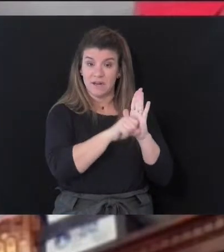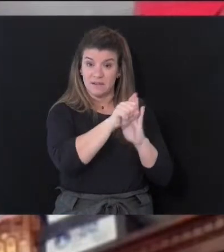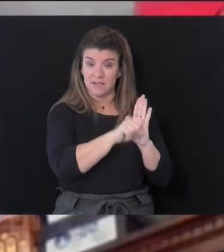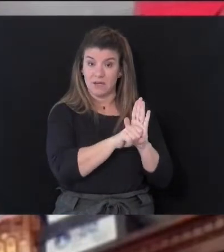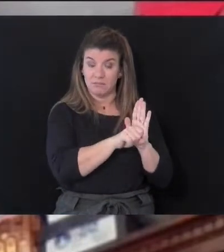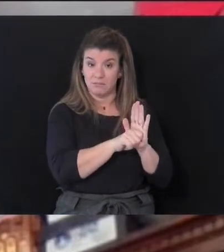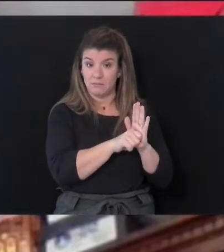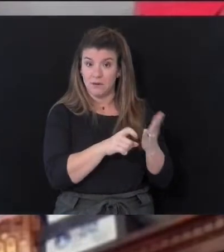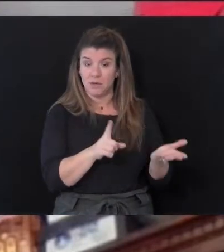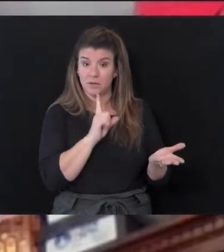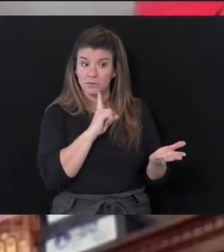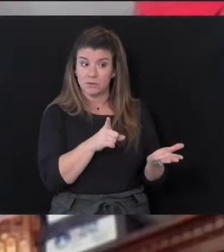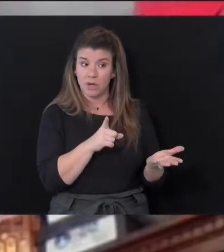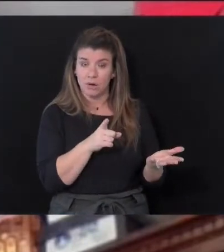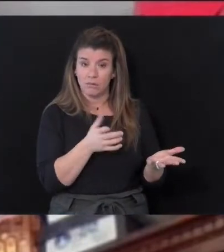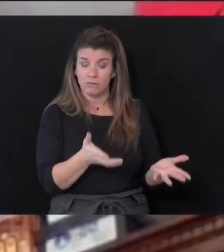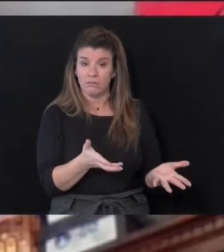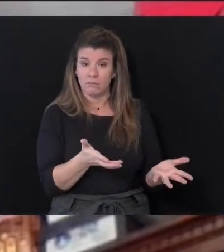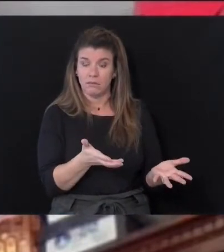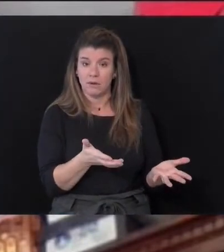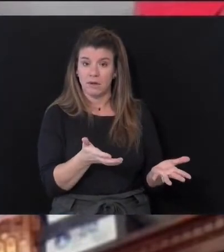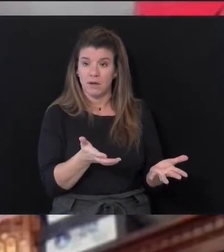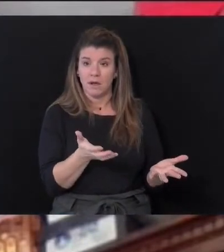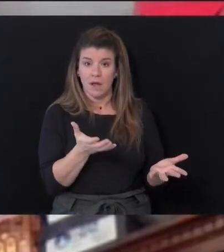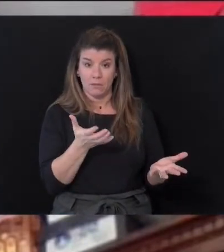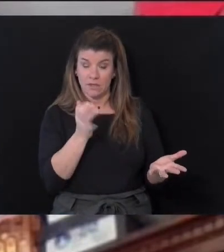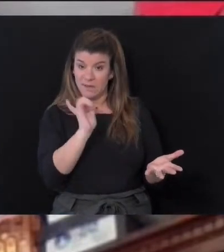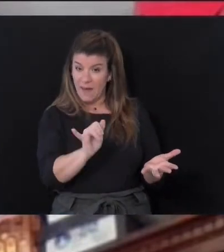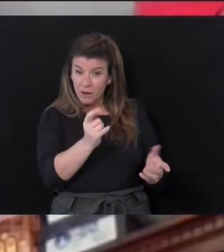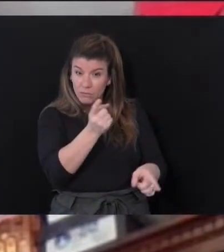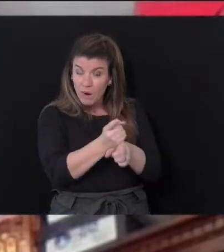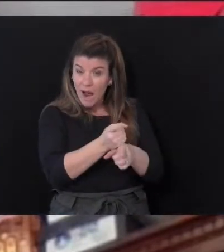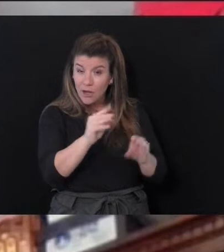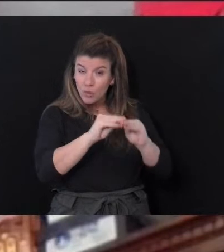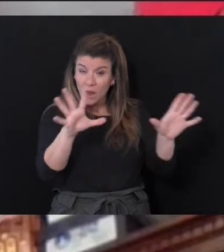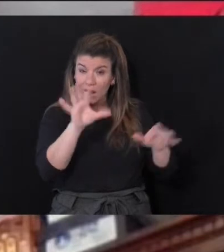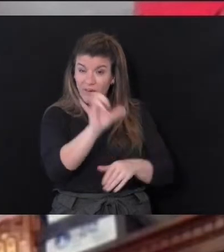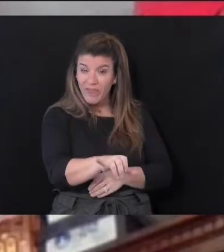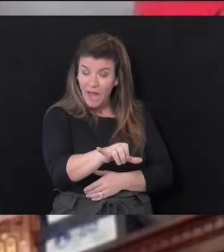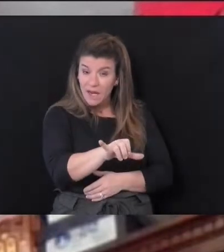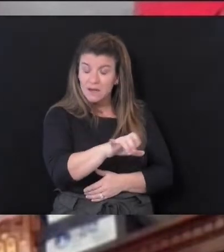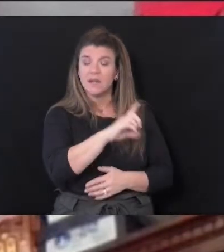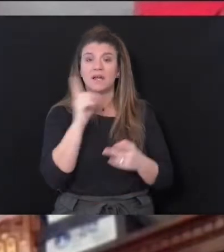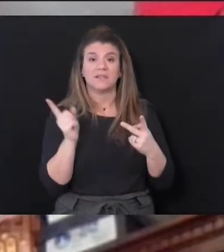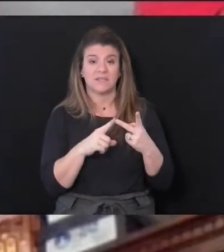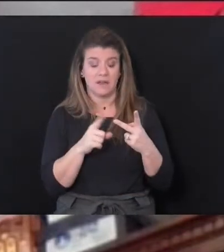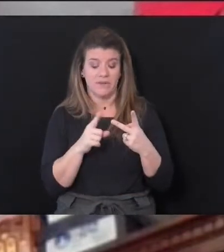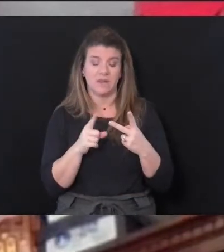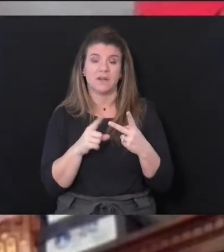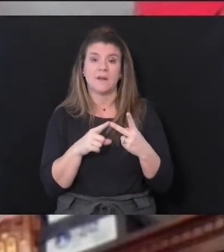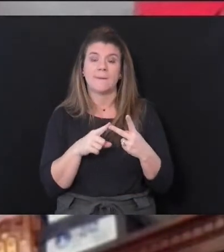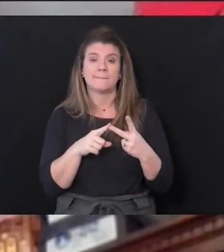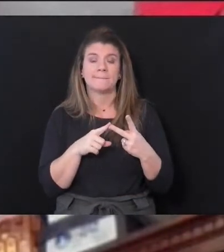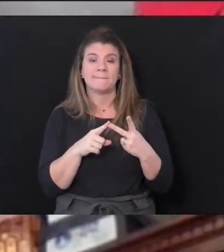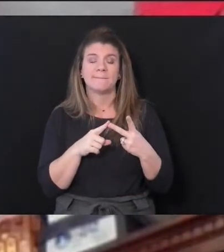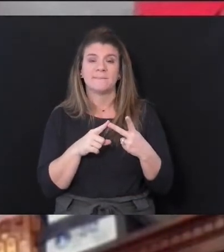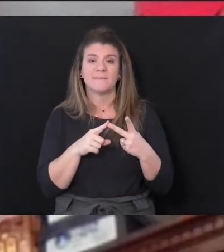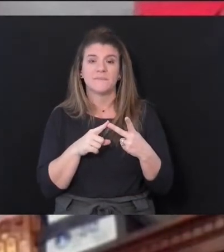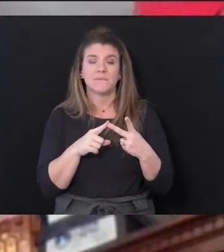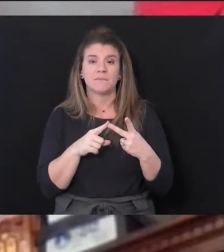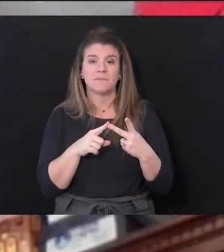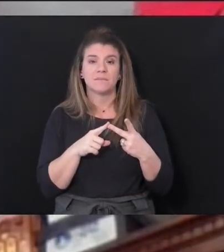so given what we've talked about here, I didn't think that could be correct, but if you could clarify that. And then my real question